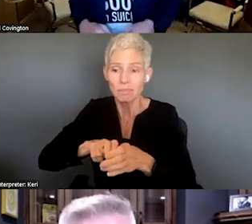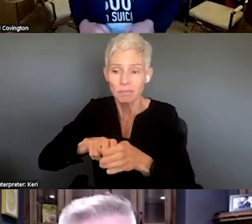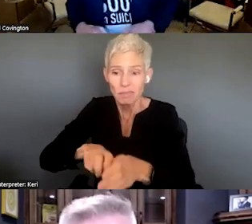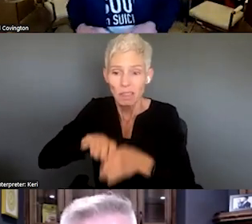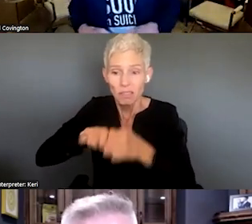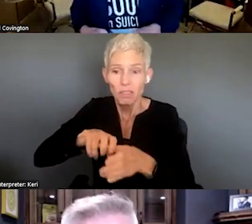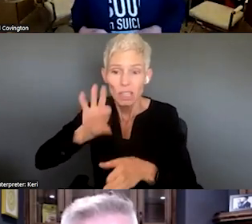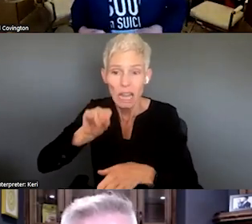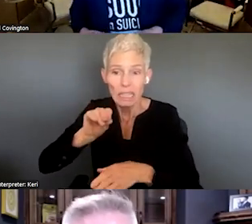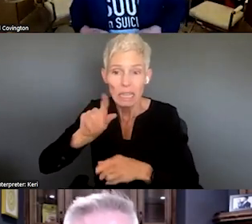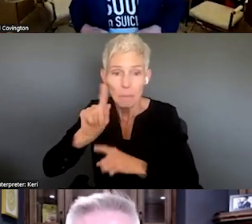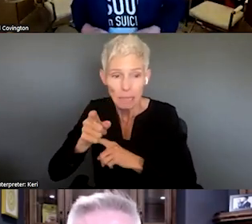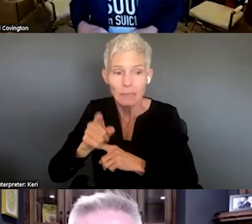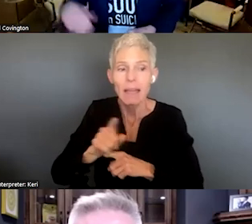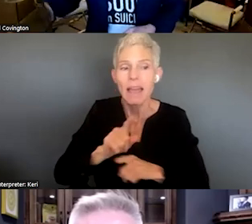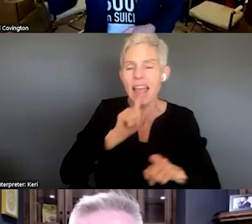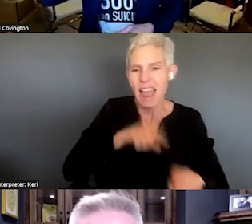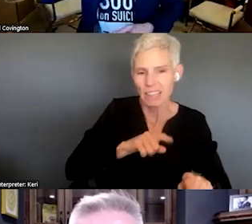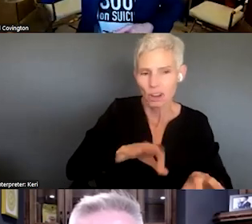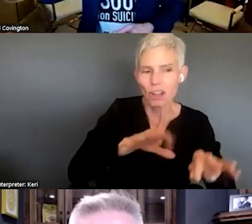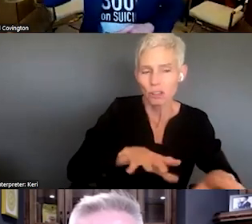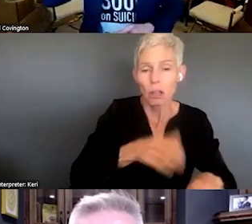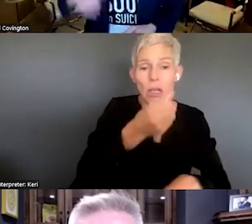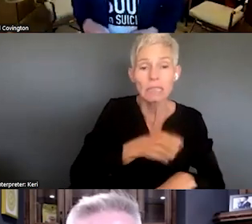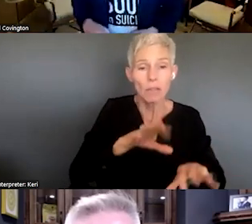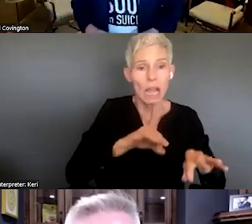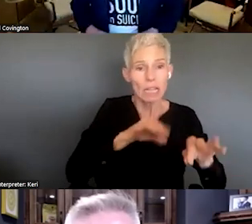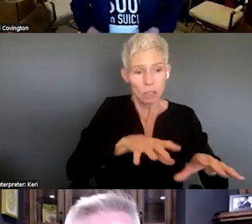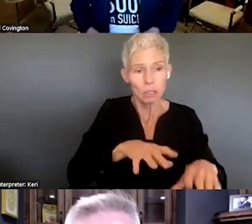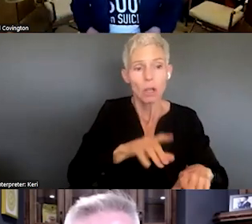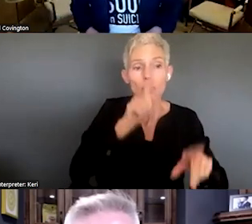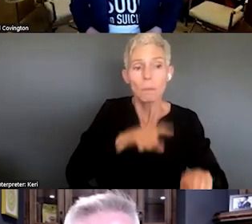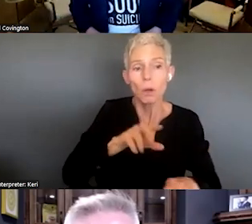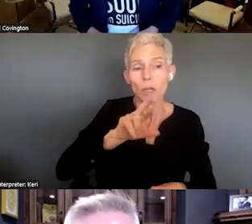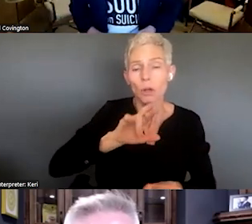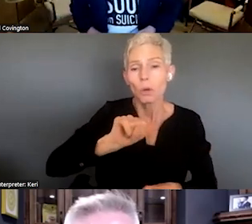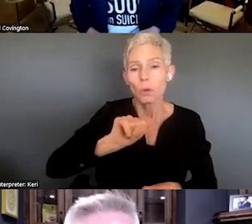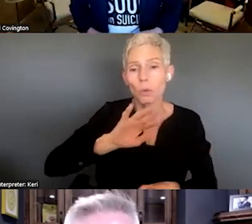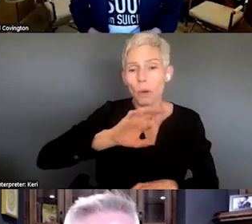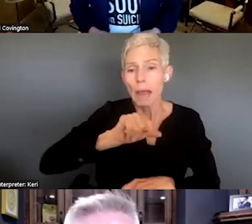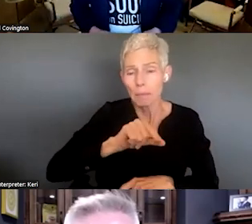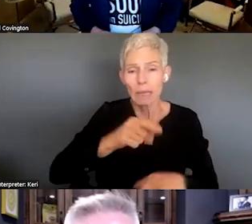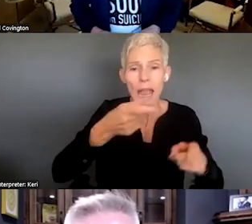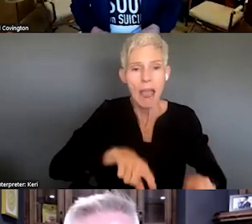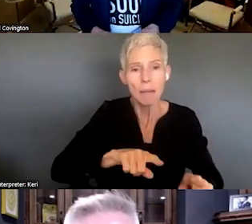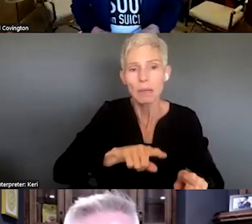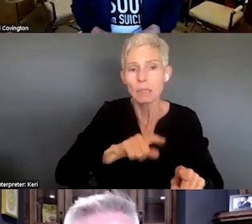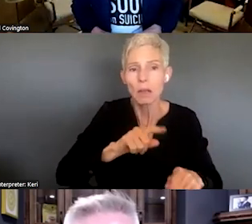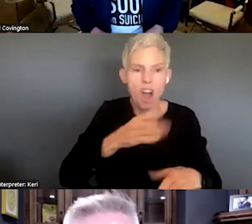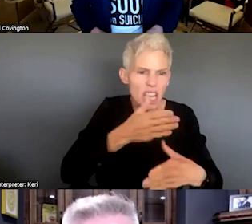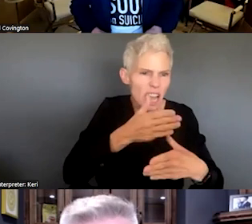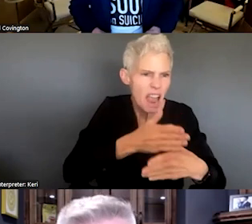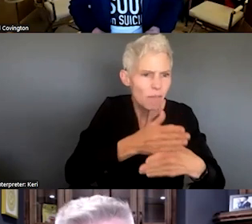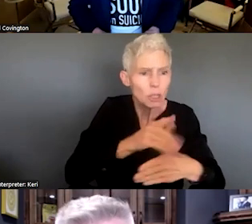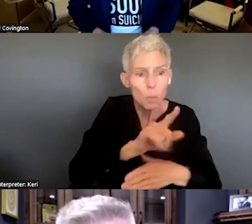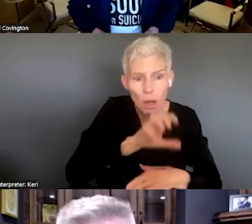the answer is Australia, South Australia reported ramping took place on average 100 hours per day in the